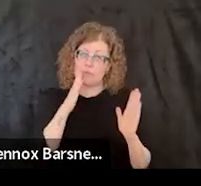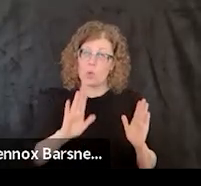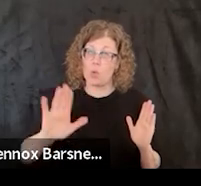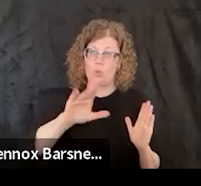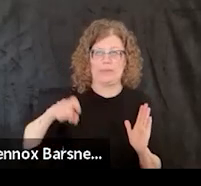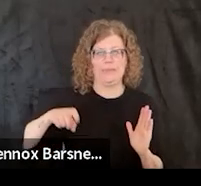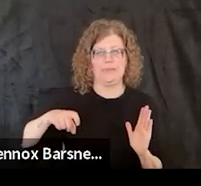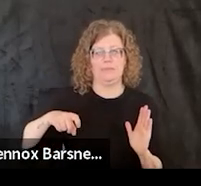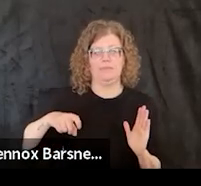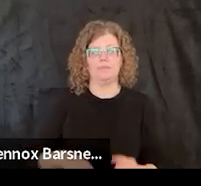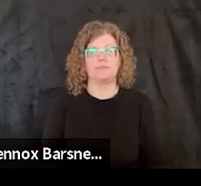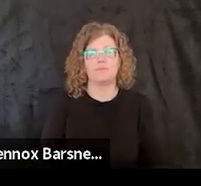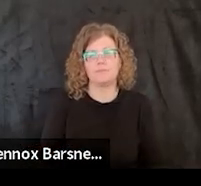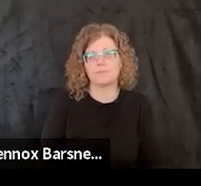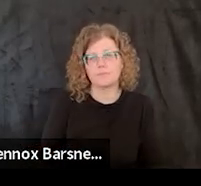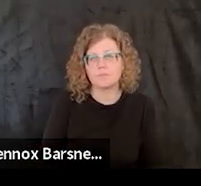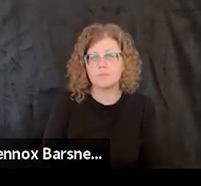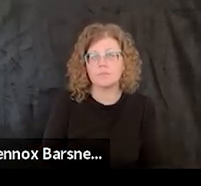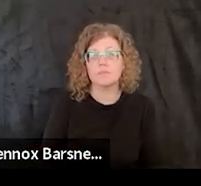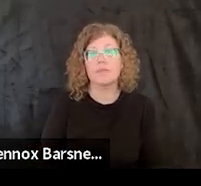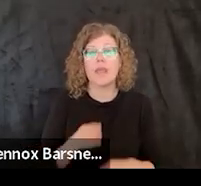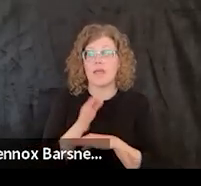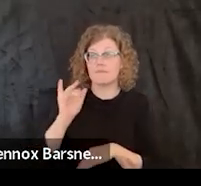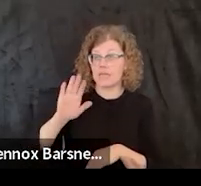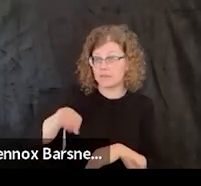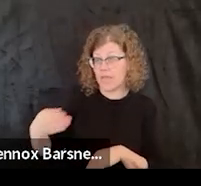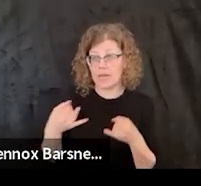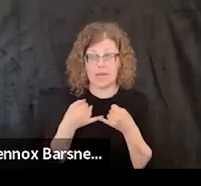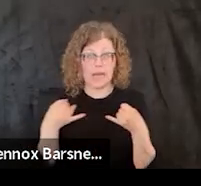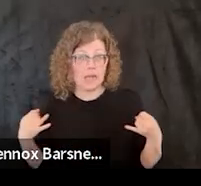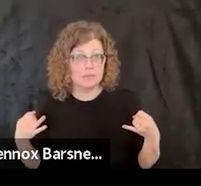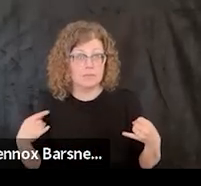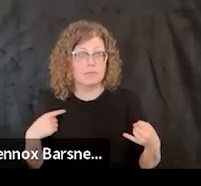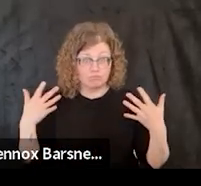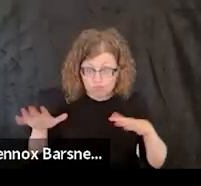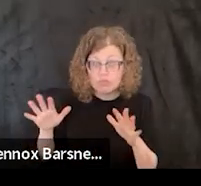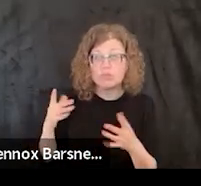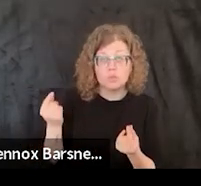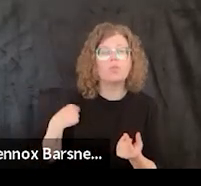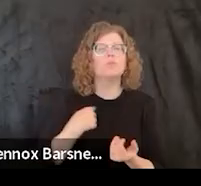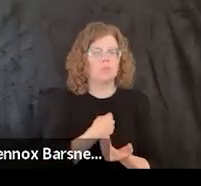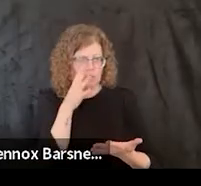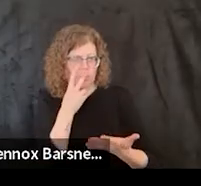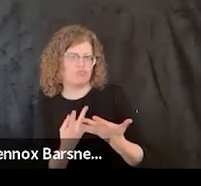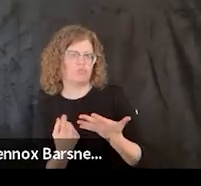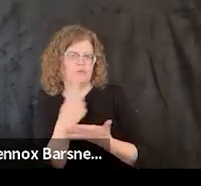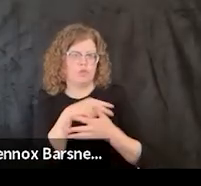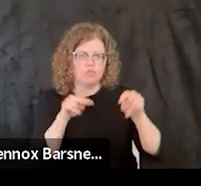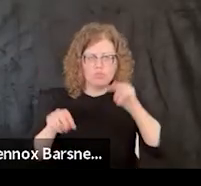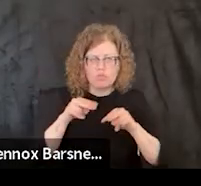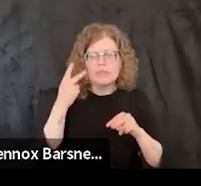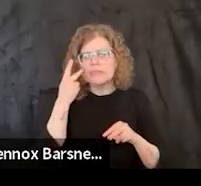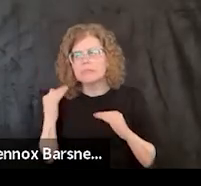After the deadline, applications to the program will be reviewed and evaluated by peer assessment committees until